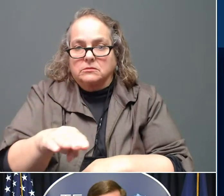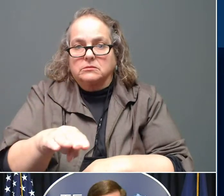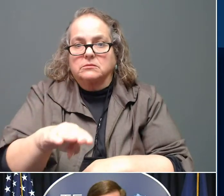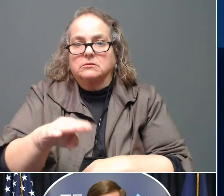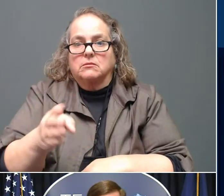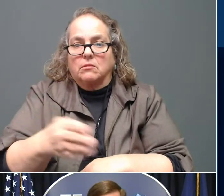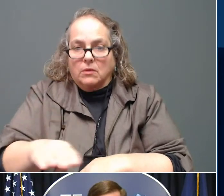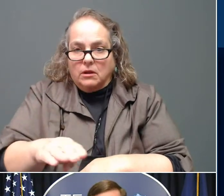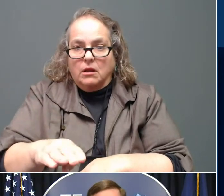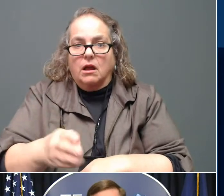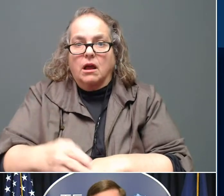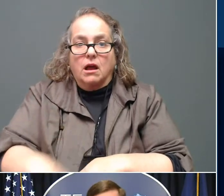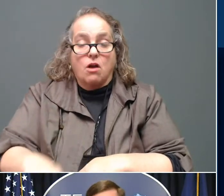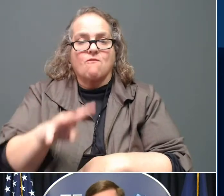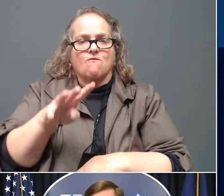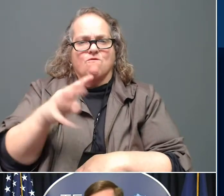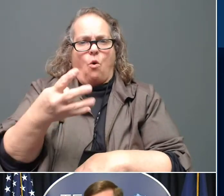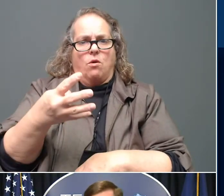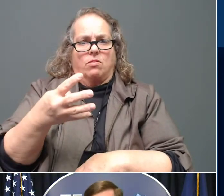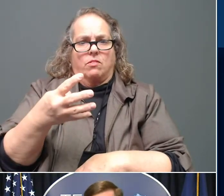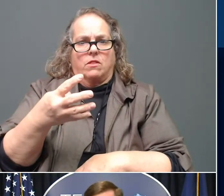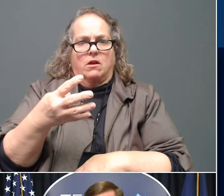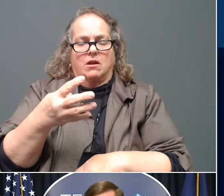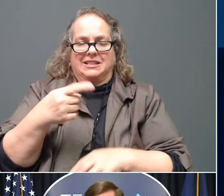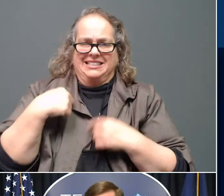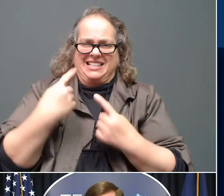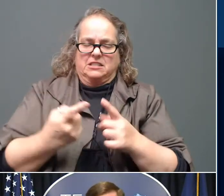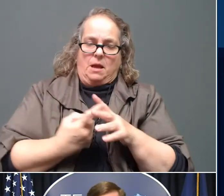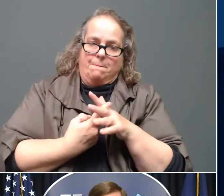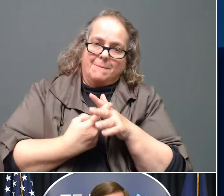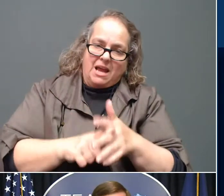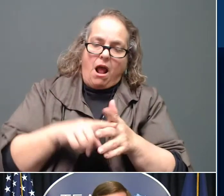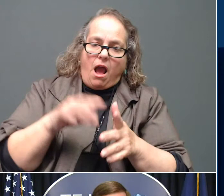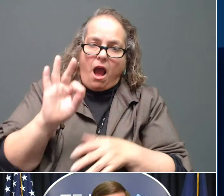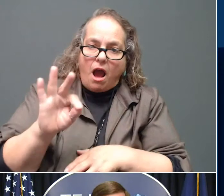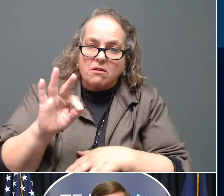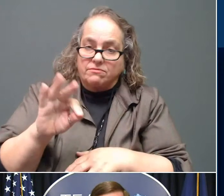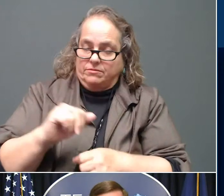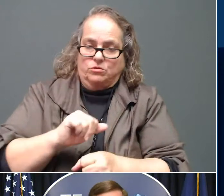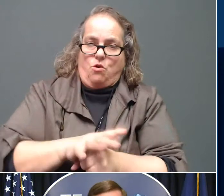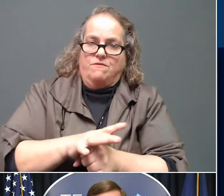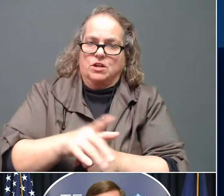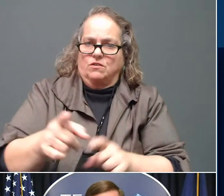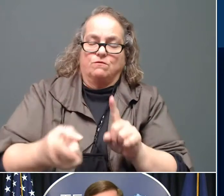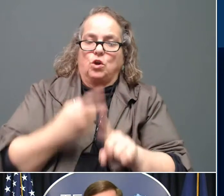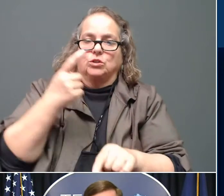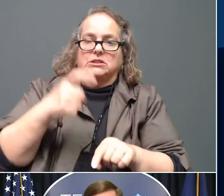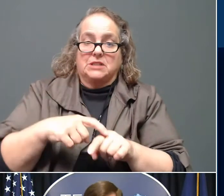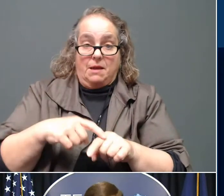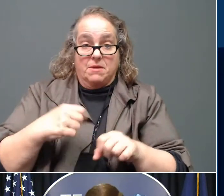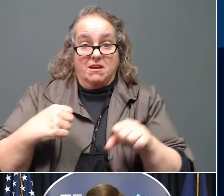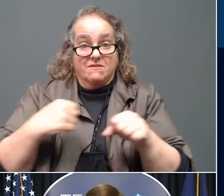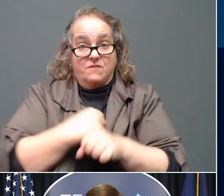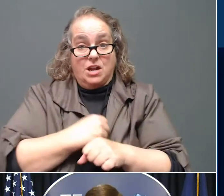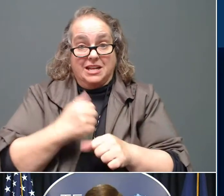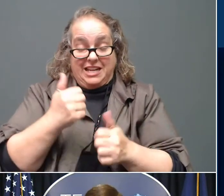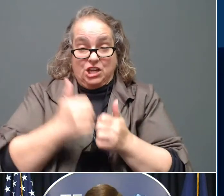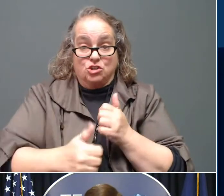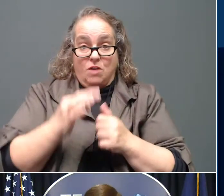the pandemic. The very first time. In fighting each of the 3 major waves that we have